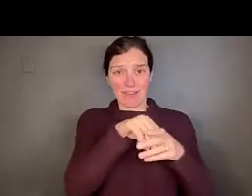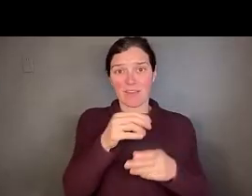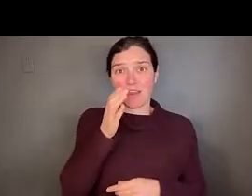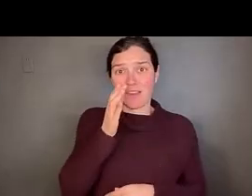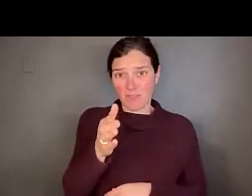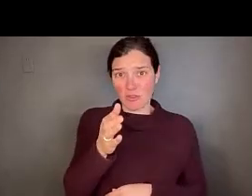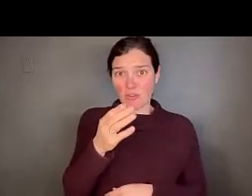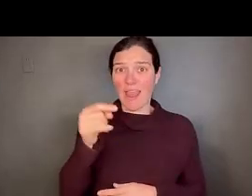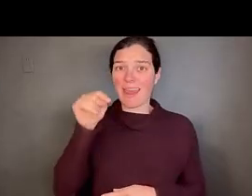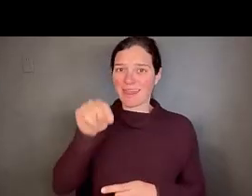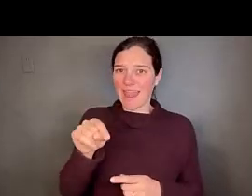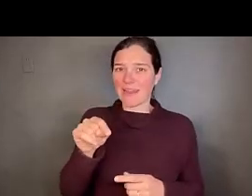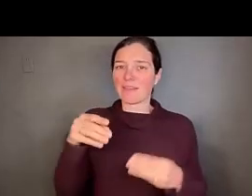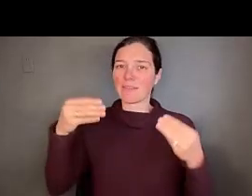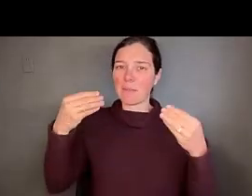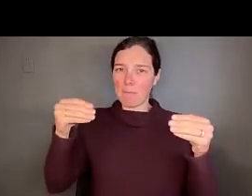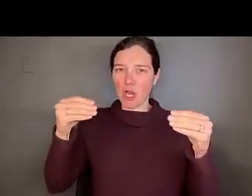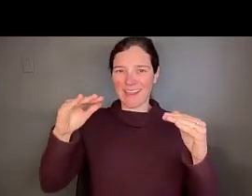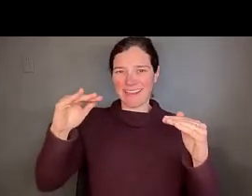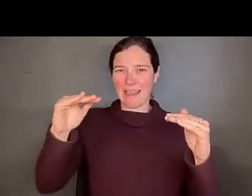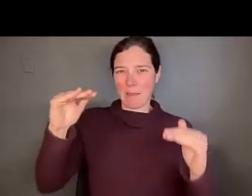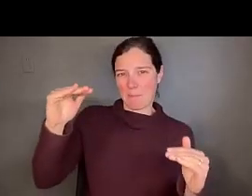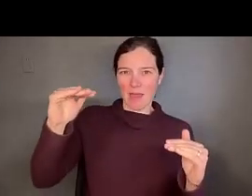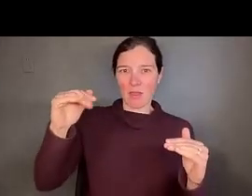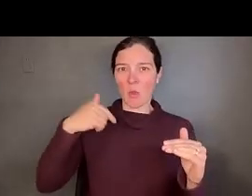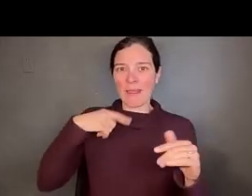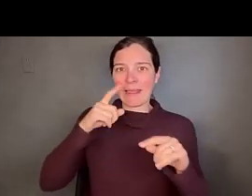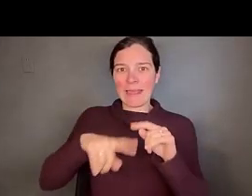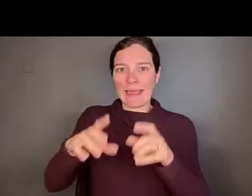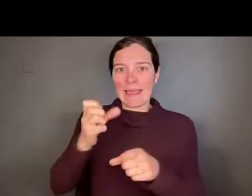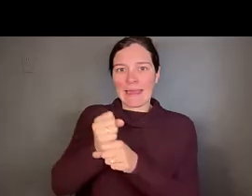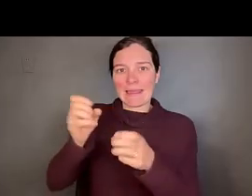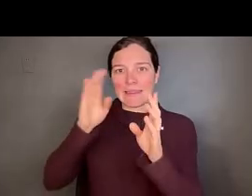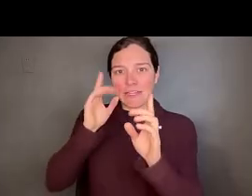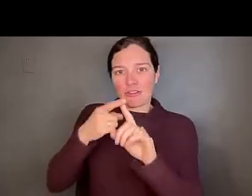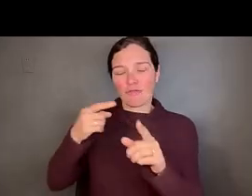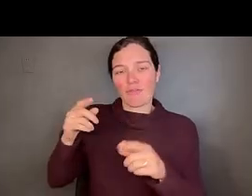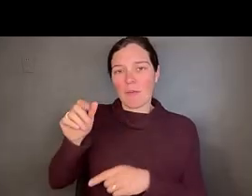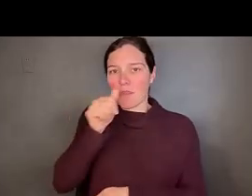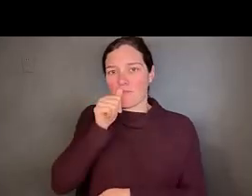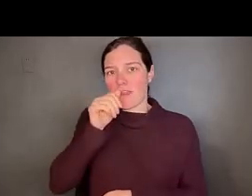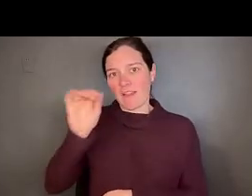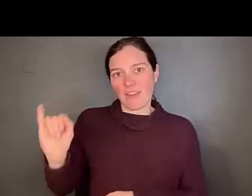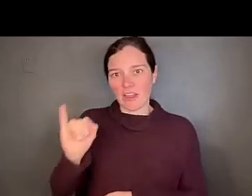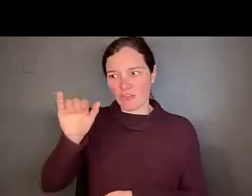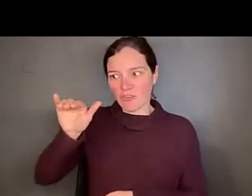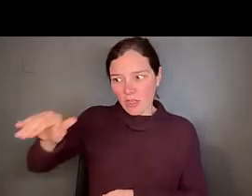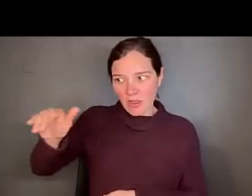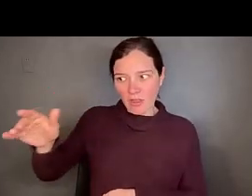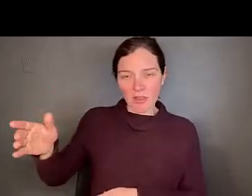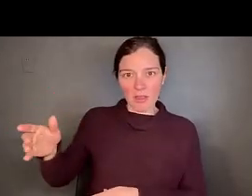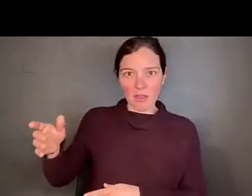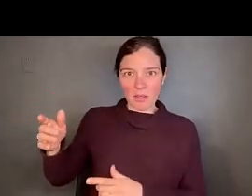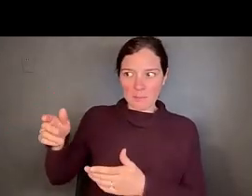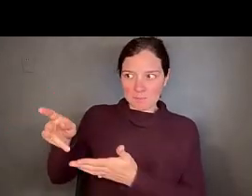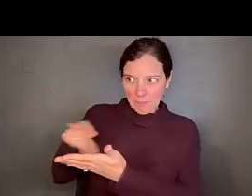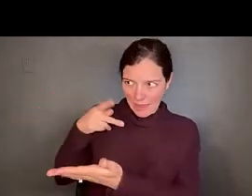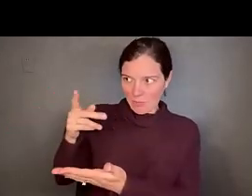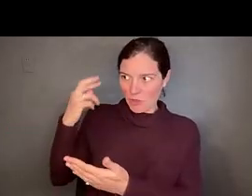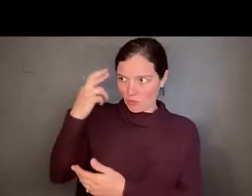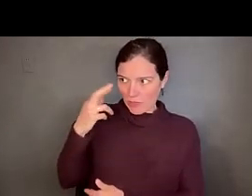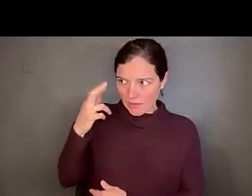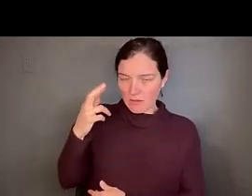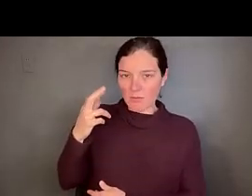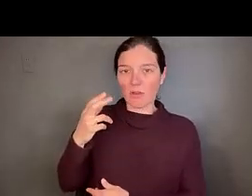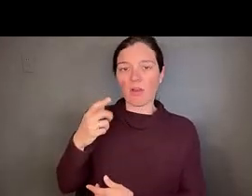is the market imbalance where we just can't get the attention of the commercial payers to say, yeah, let's pay in a reasonable way. And I